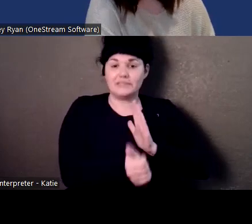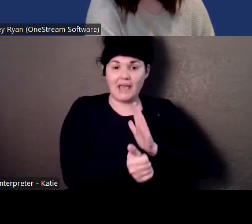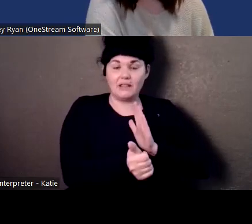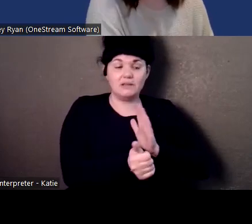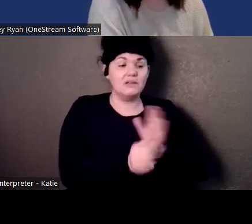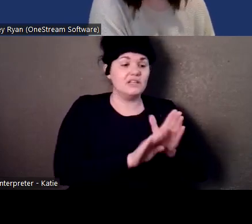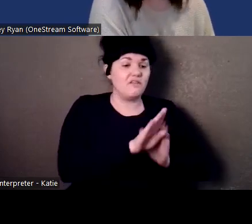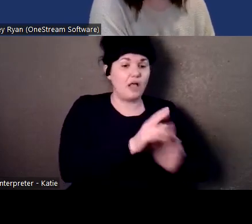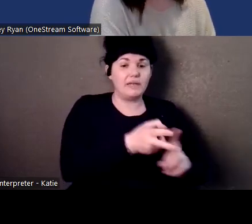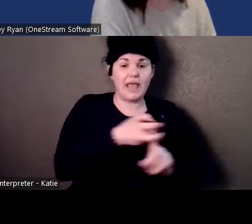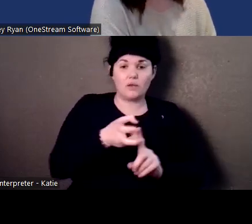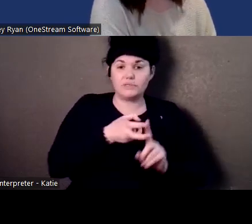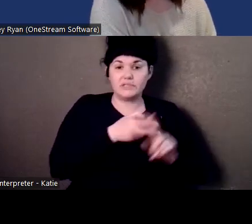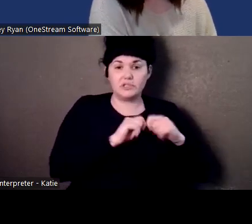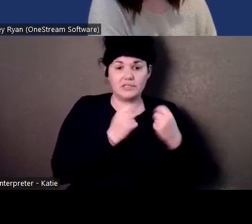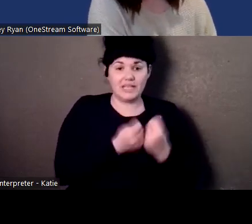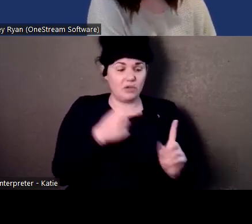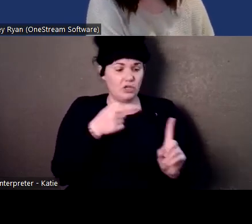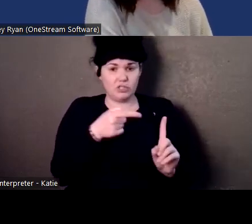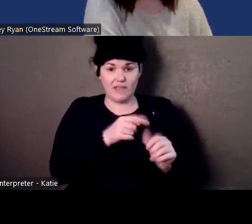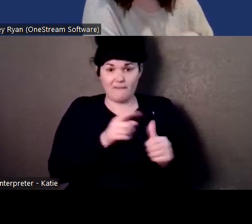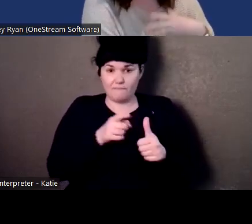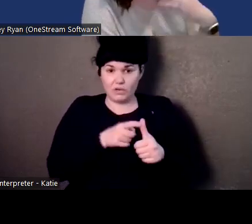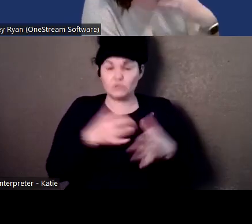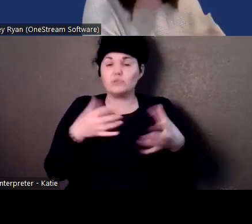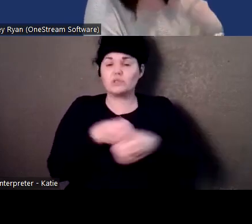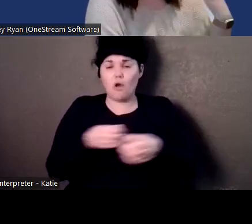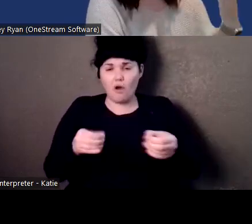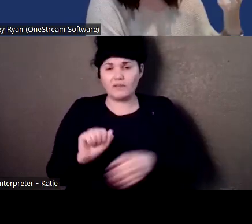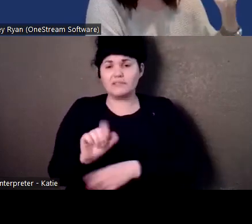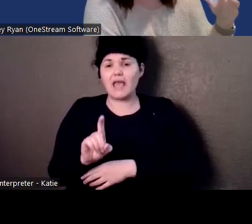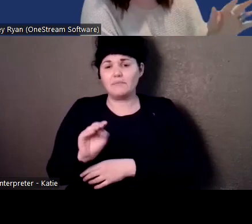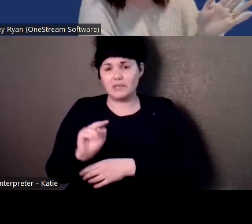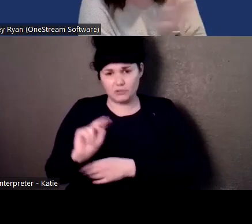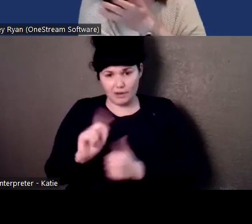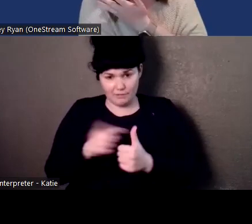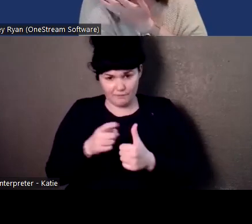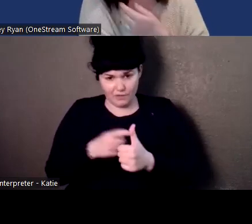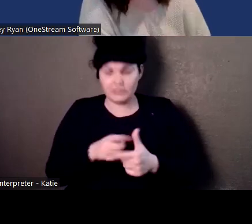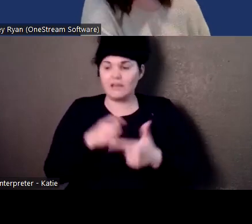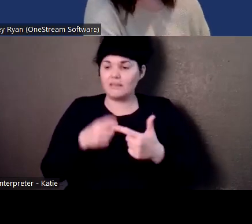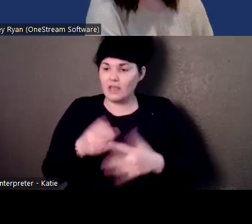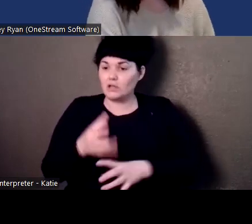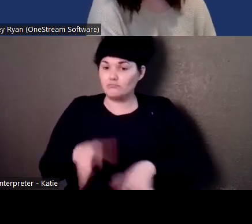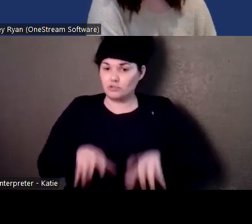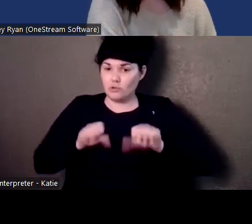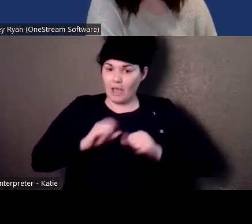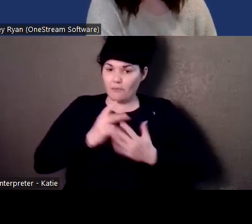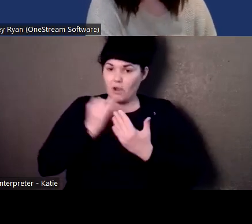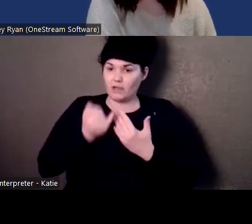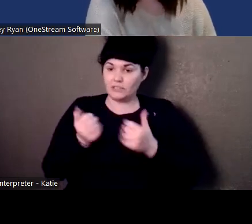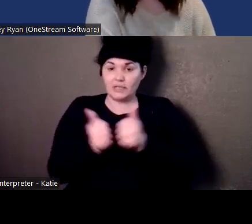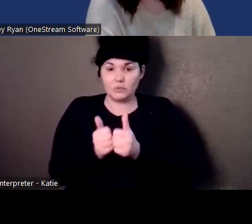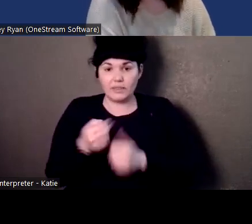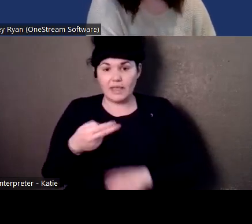acquisition team. She actually started out as an office administrator as well and took on projects within HR and then grew her career all the way to a VP